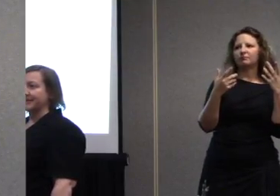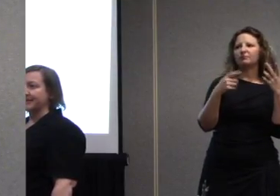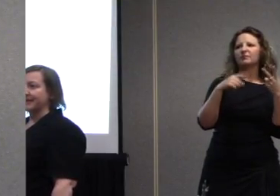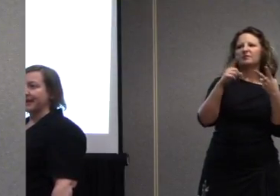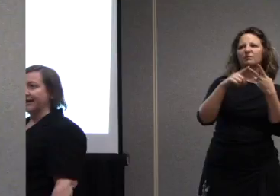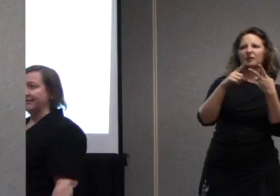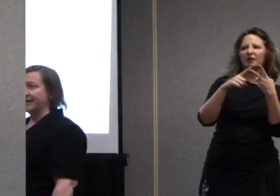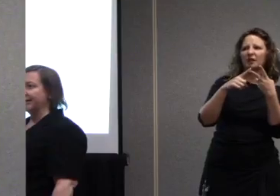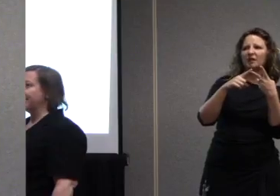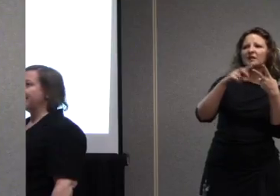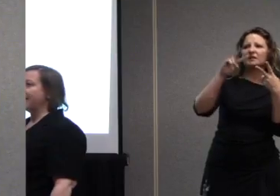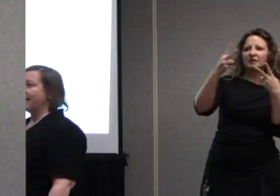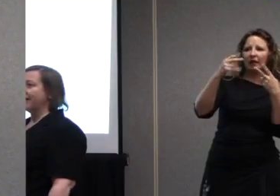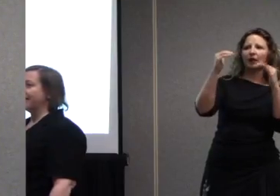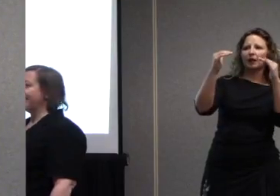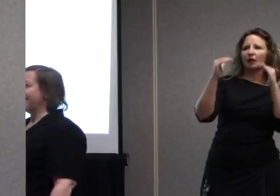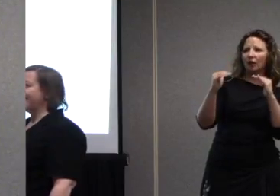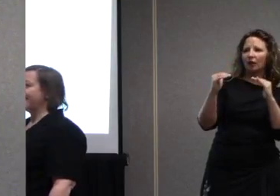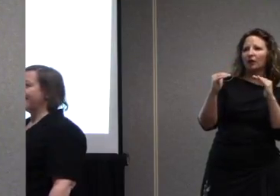then